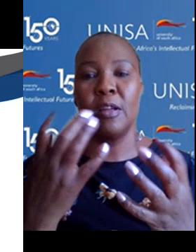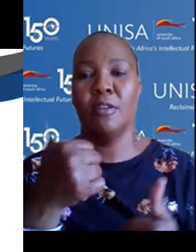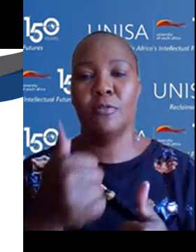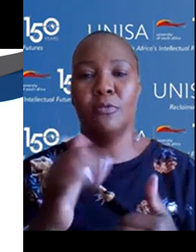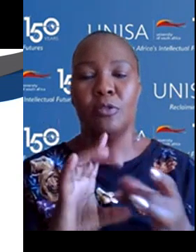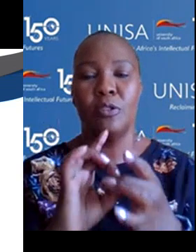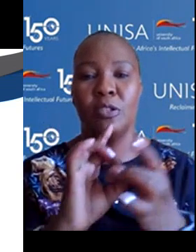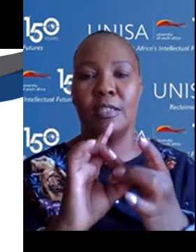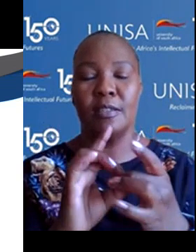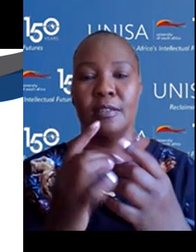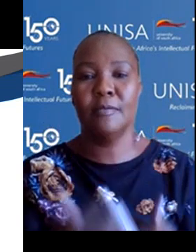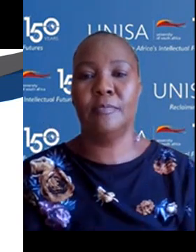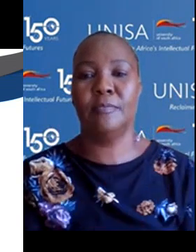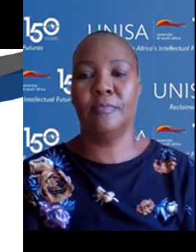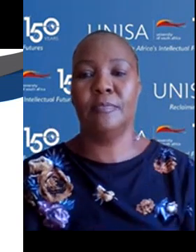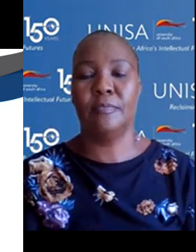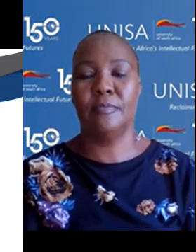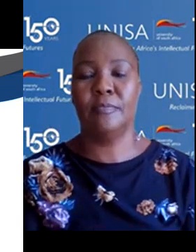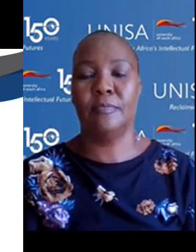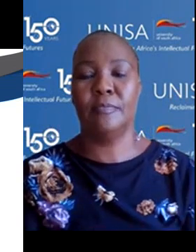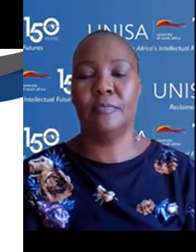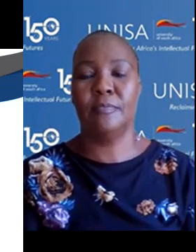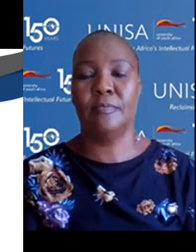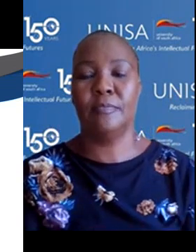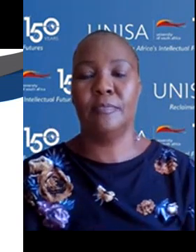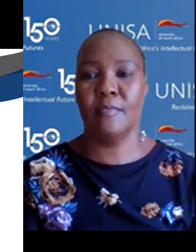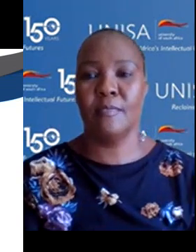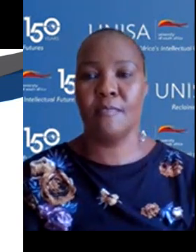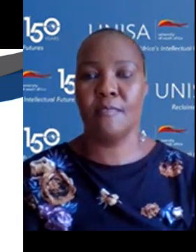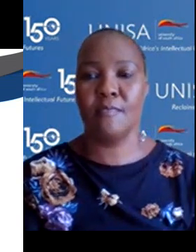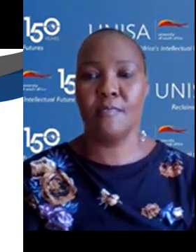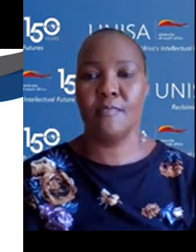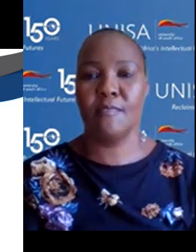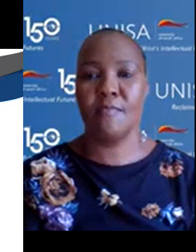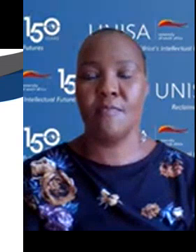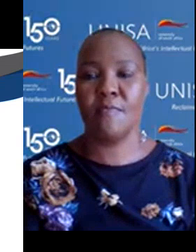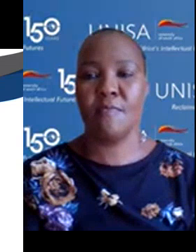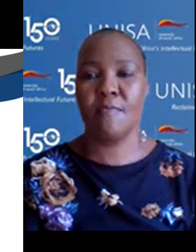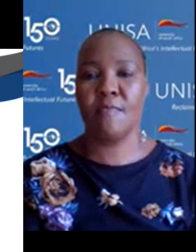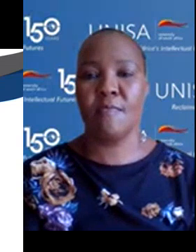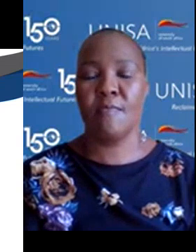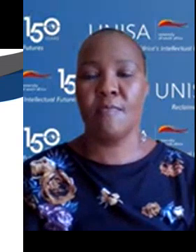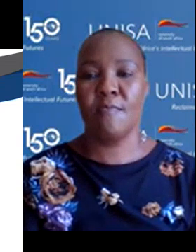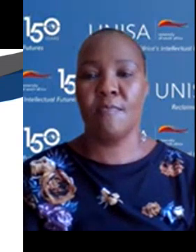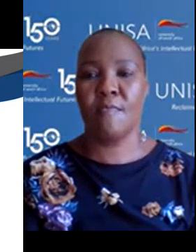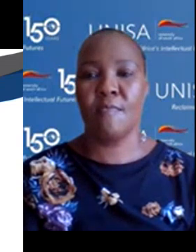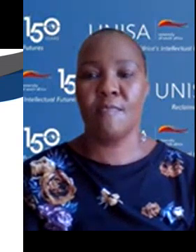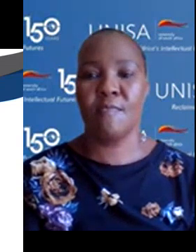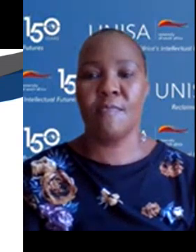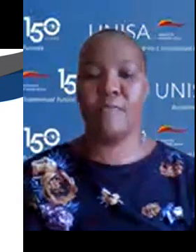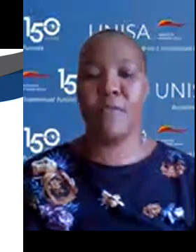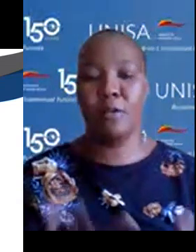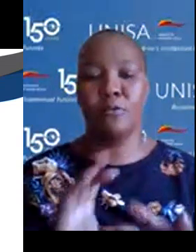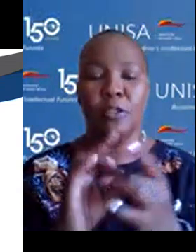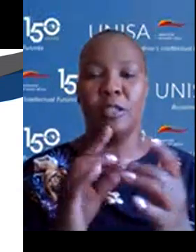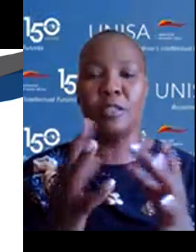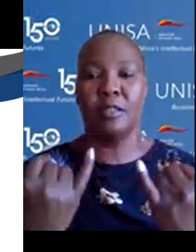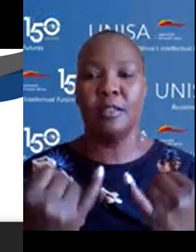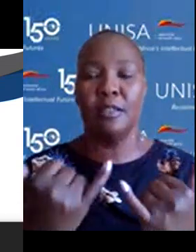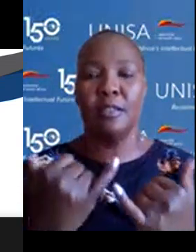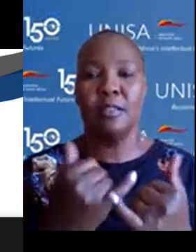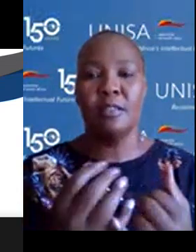in the poll for us, just to see with what devices are you connecting today. So this will give us a good idea, when we